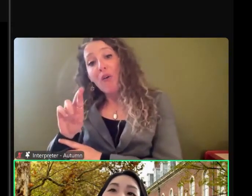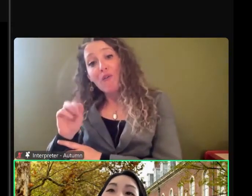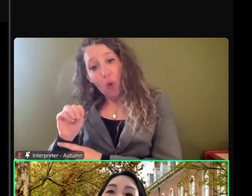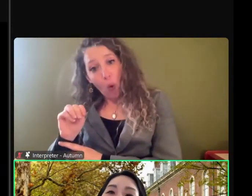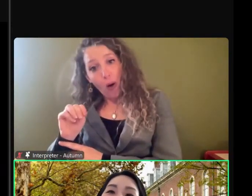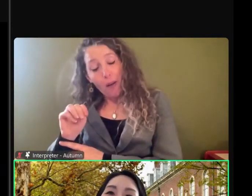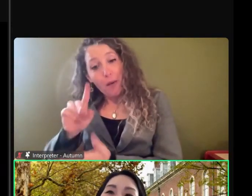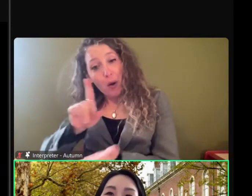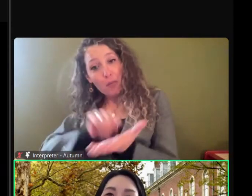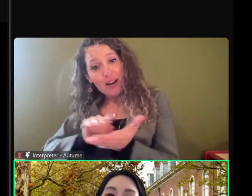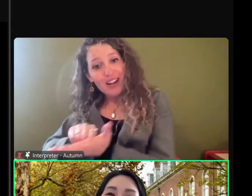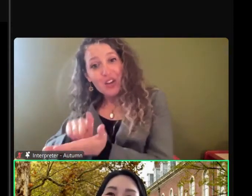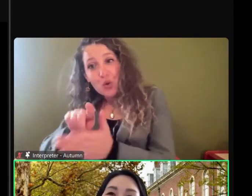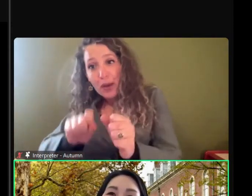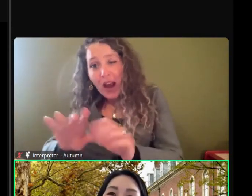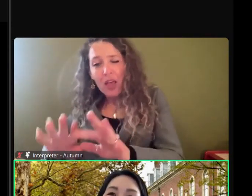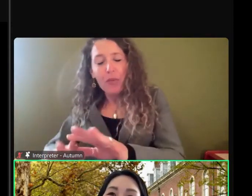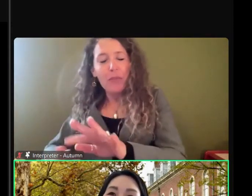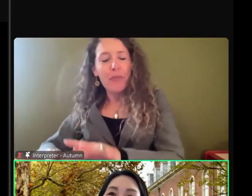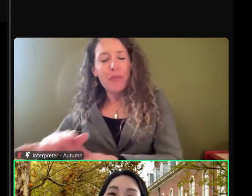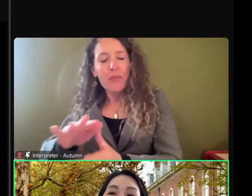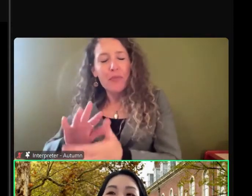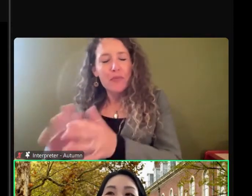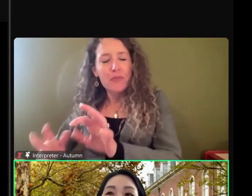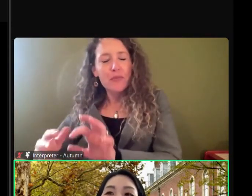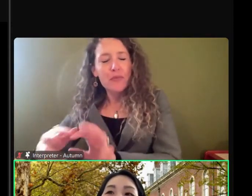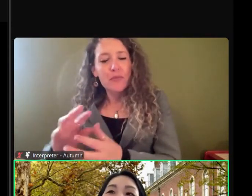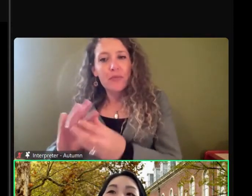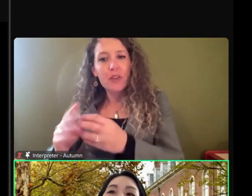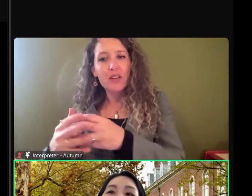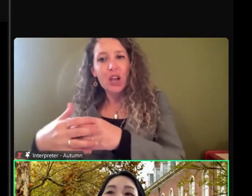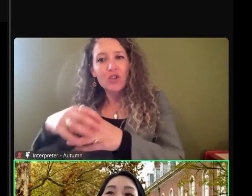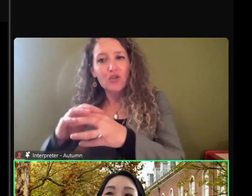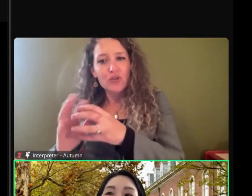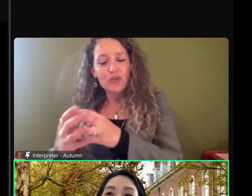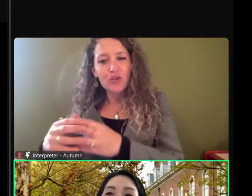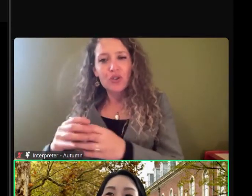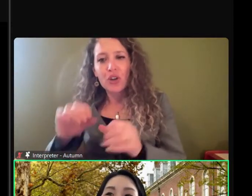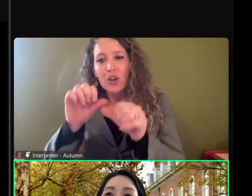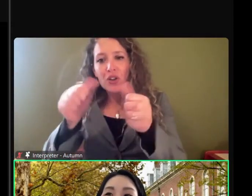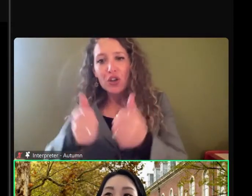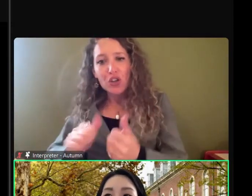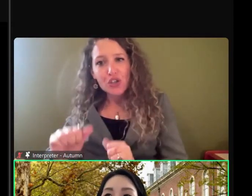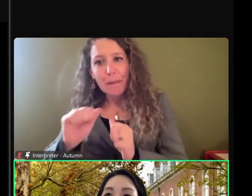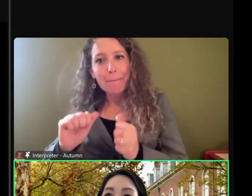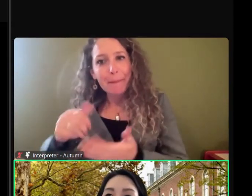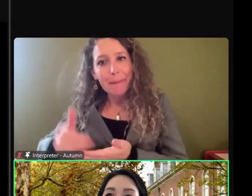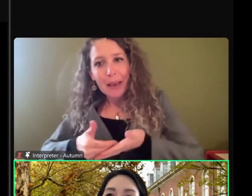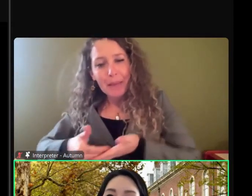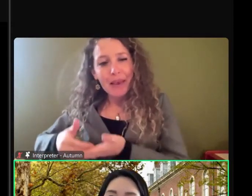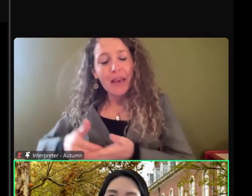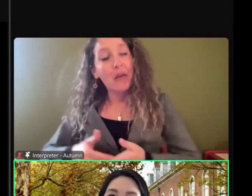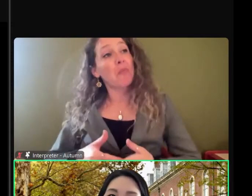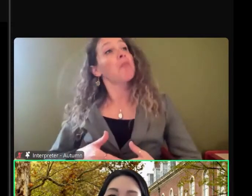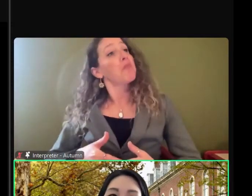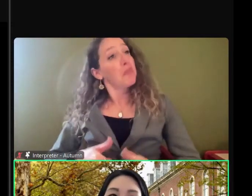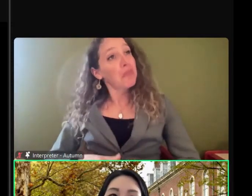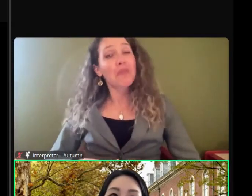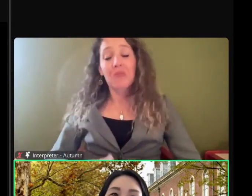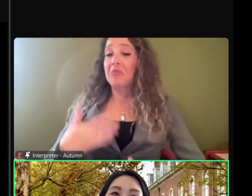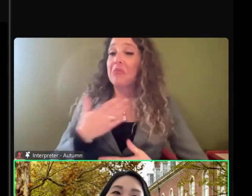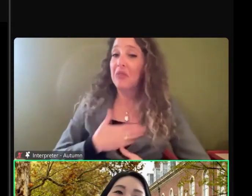of our fat baby? He appreciated with this idea, and during our next